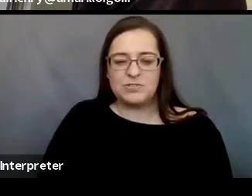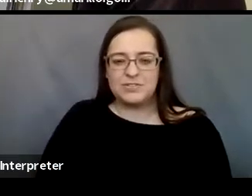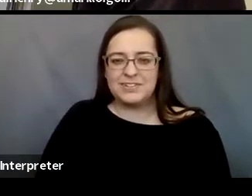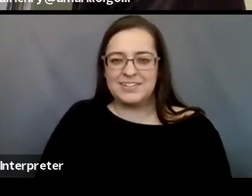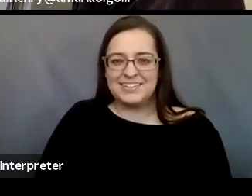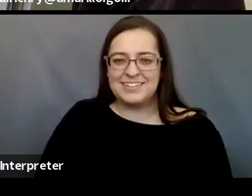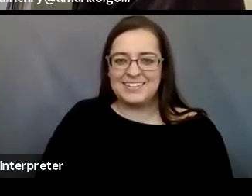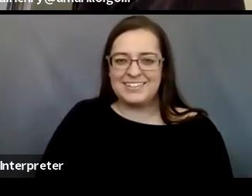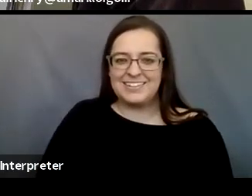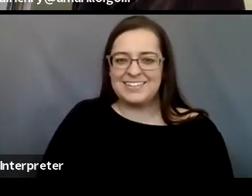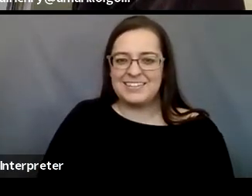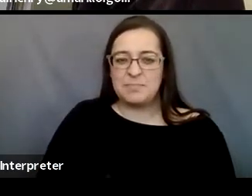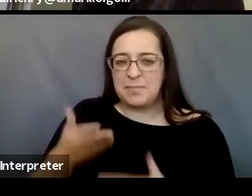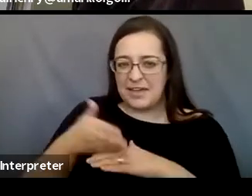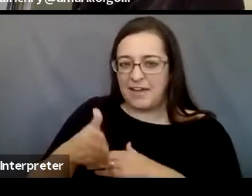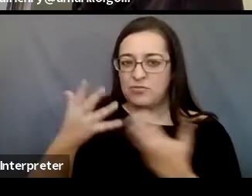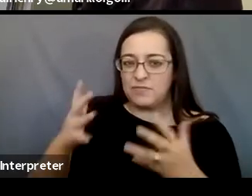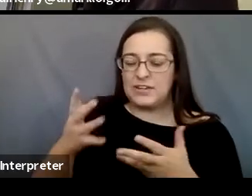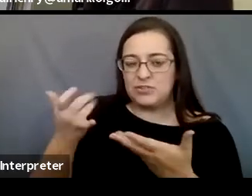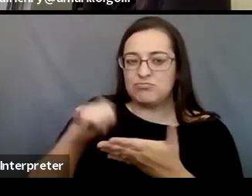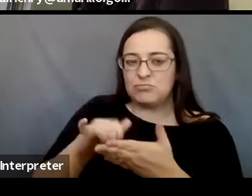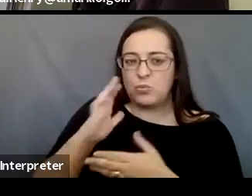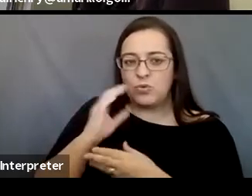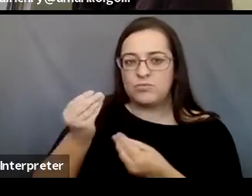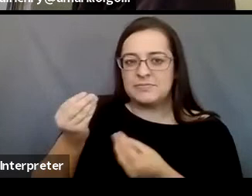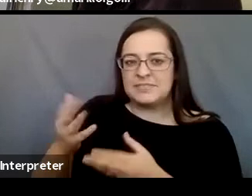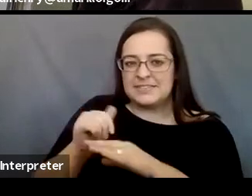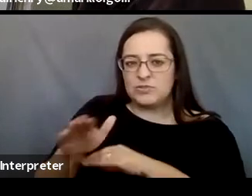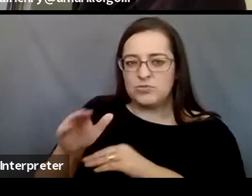that for you as soon as possible after the call. Okay.